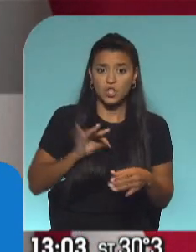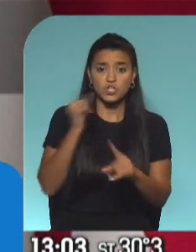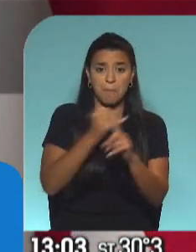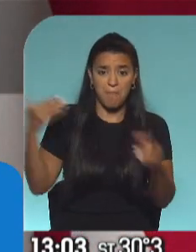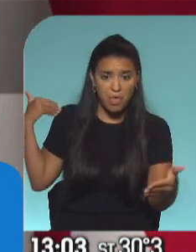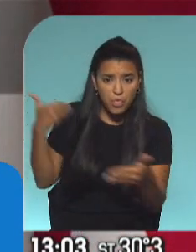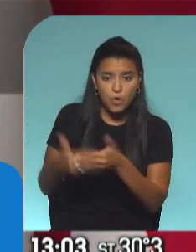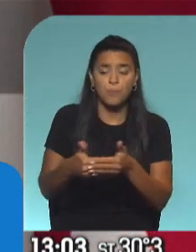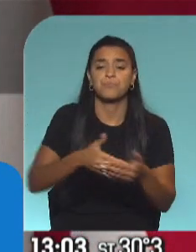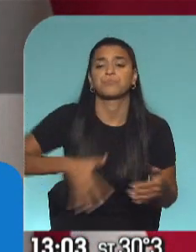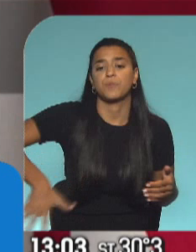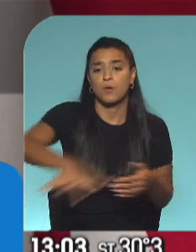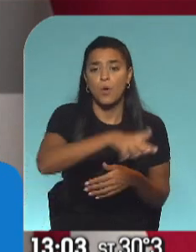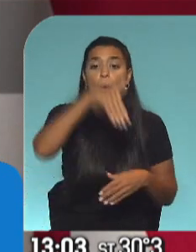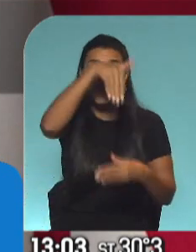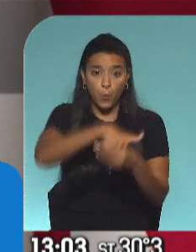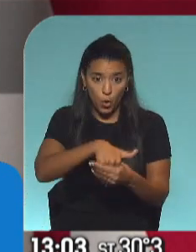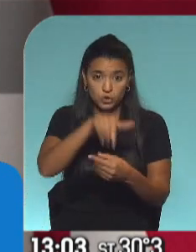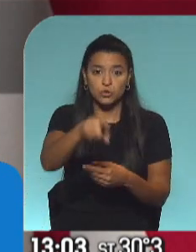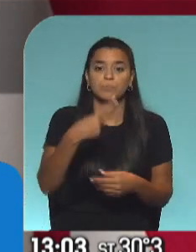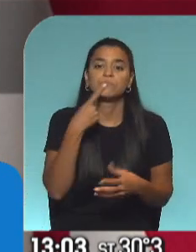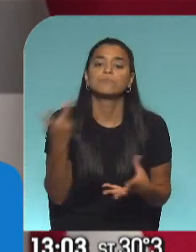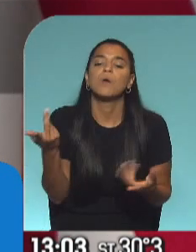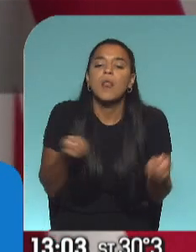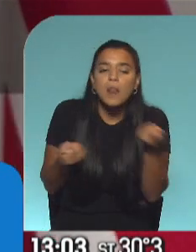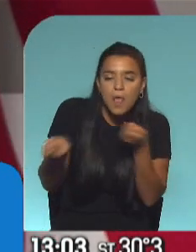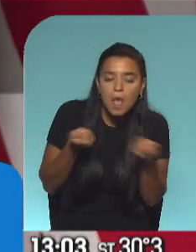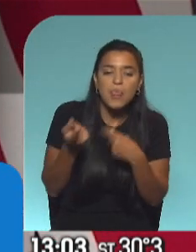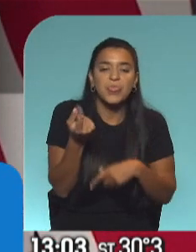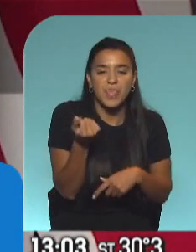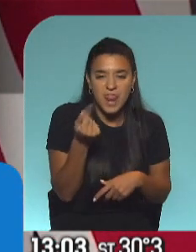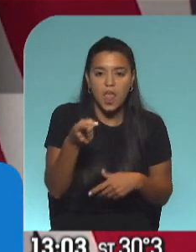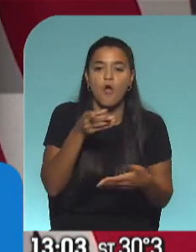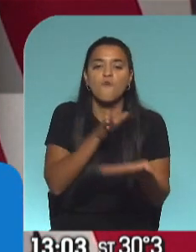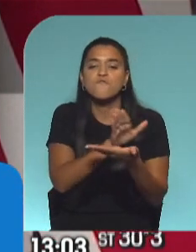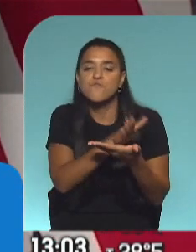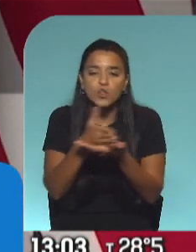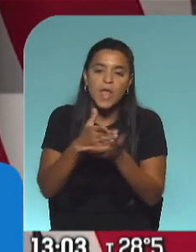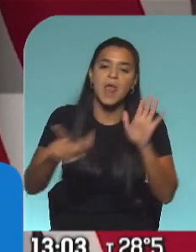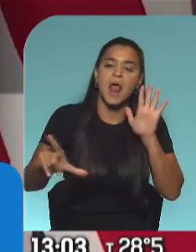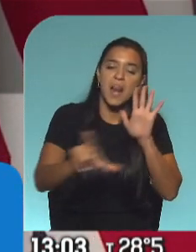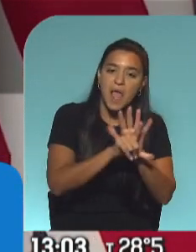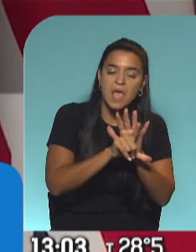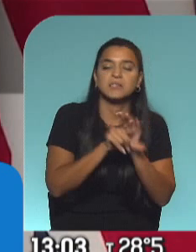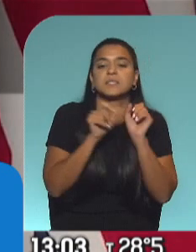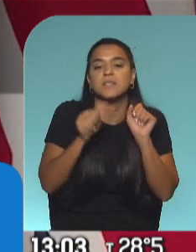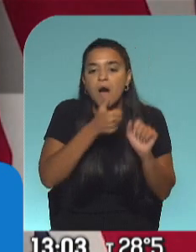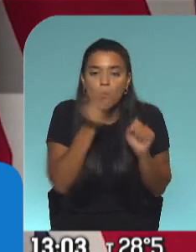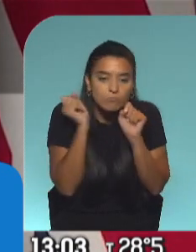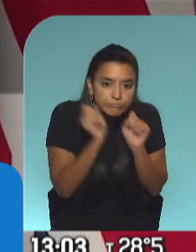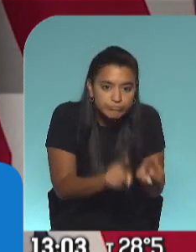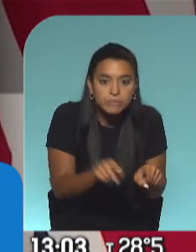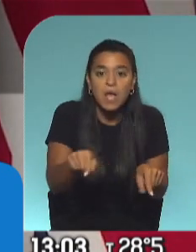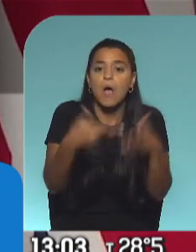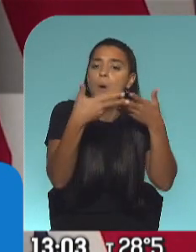4.5 years since the British people voted to take back control of their money, their borders, their laws, and their waters, and